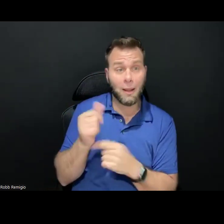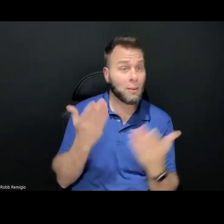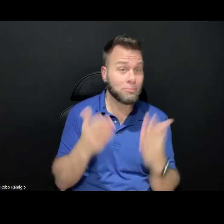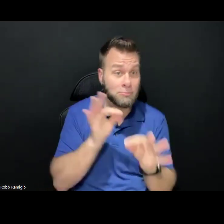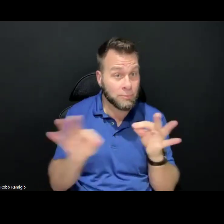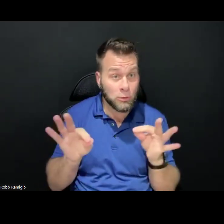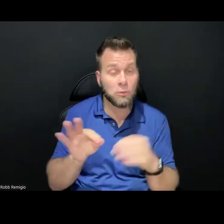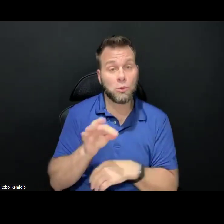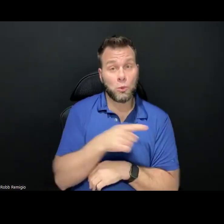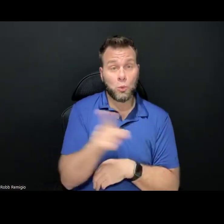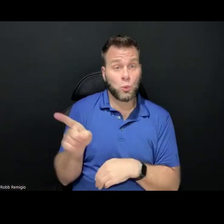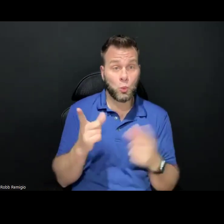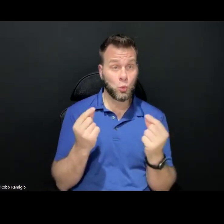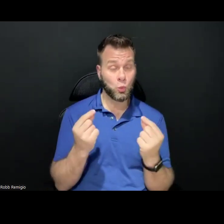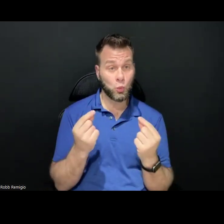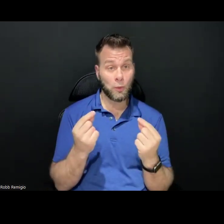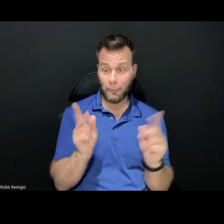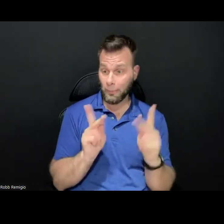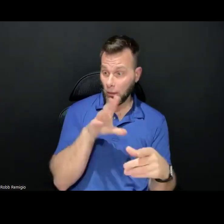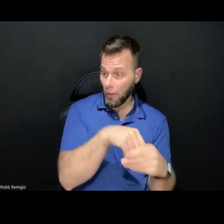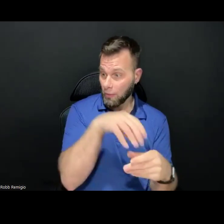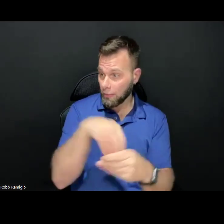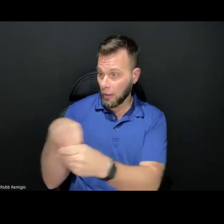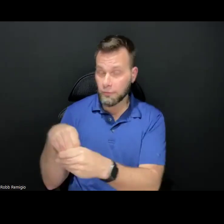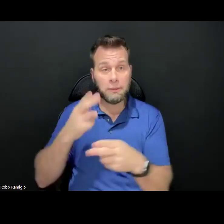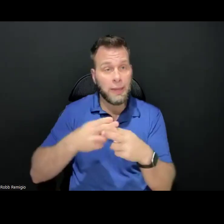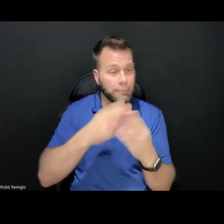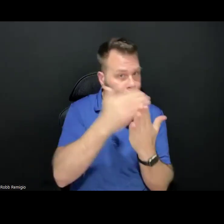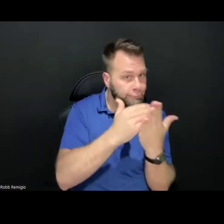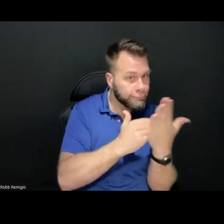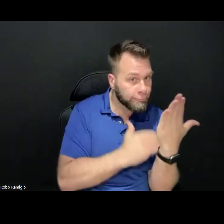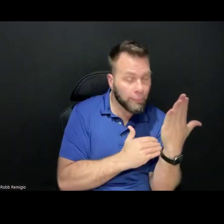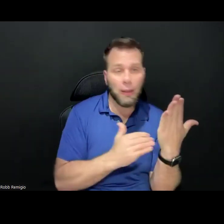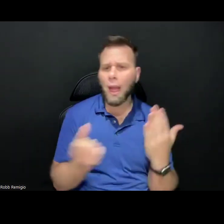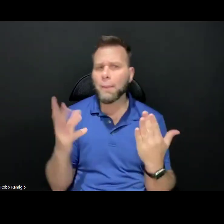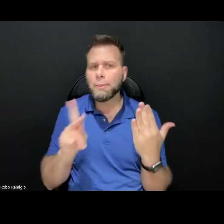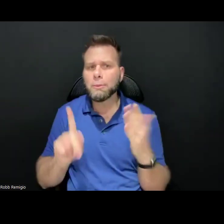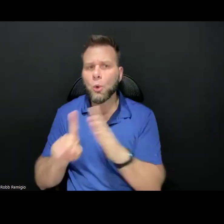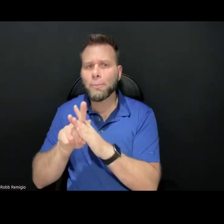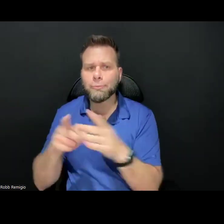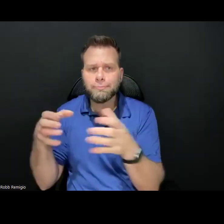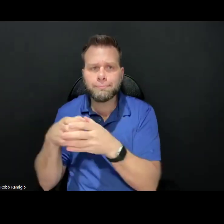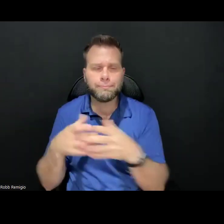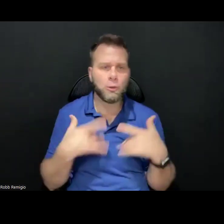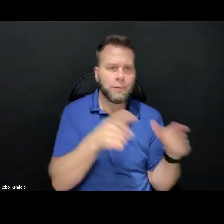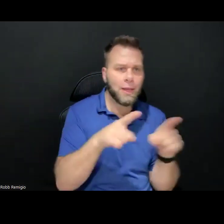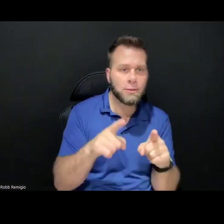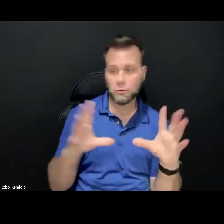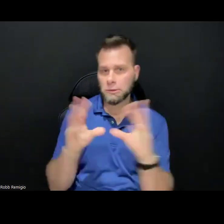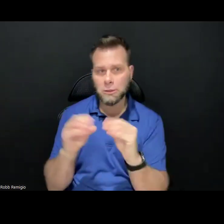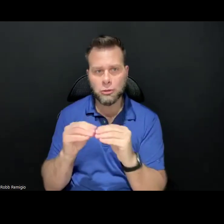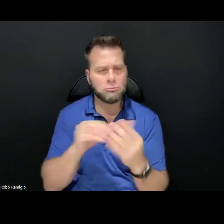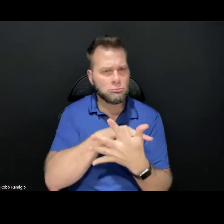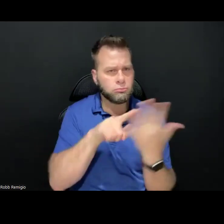you tracking who's participating, the number of people that are showing up for events, gatherings, sessions,